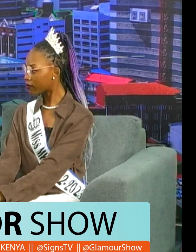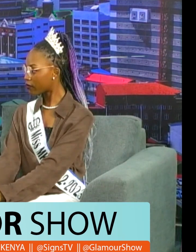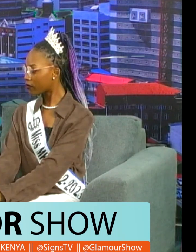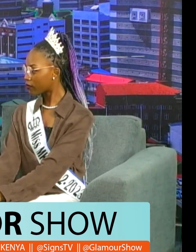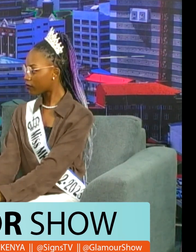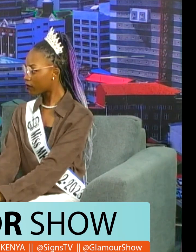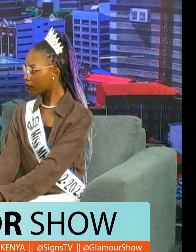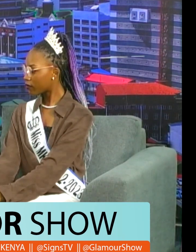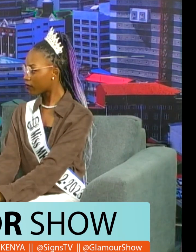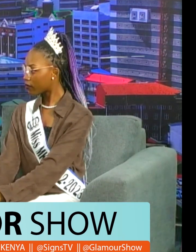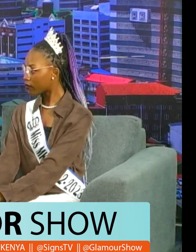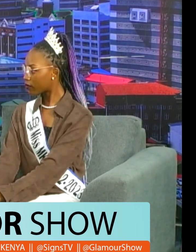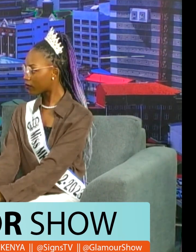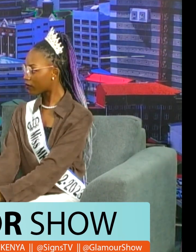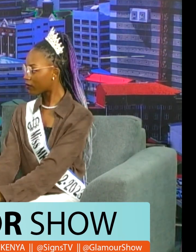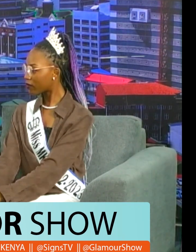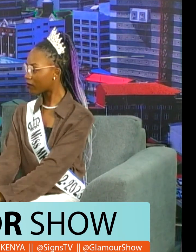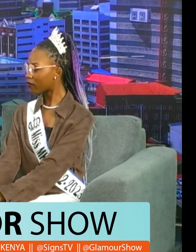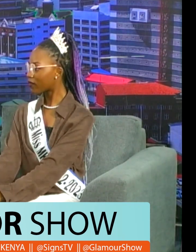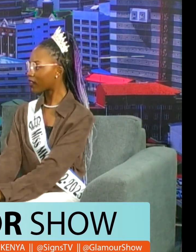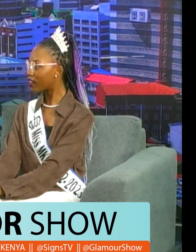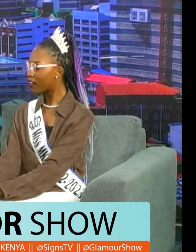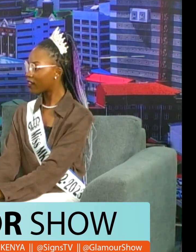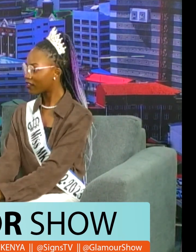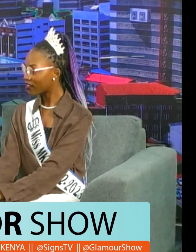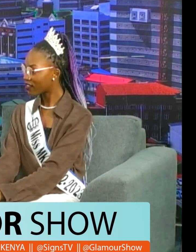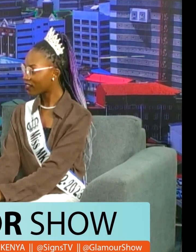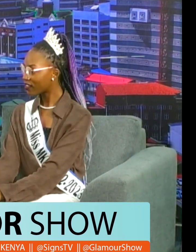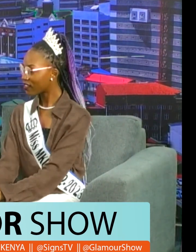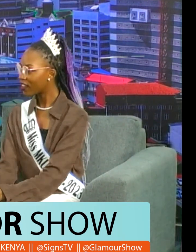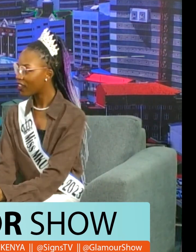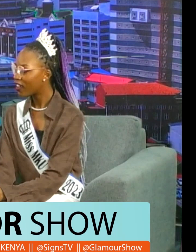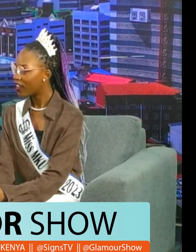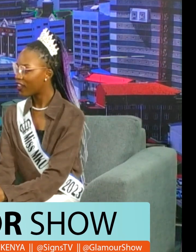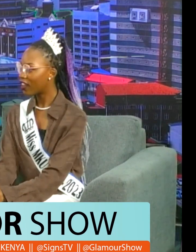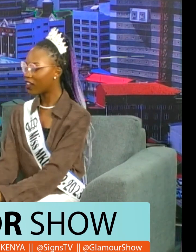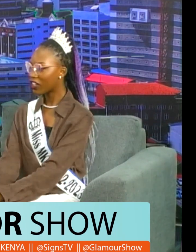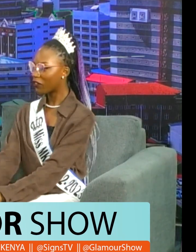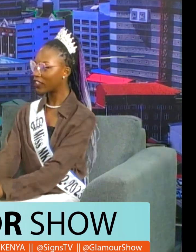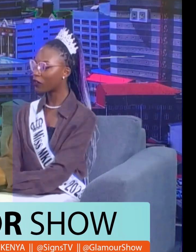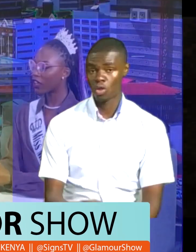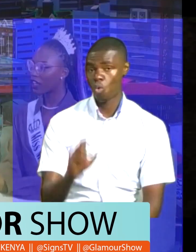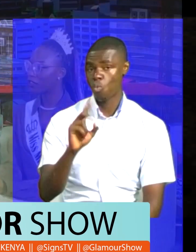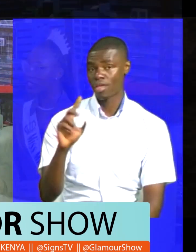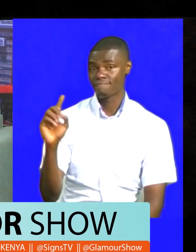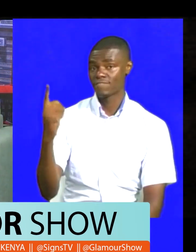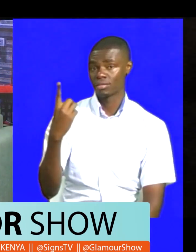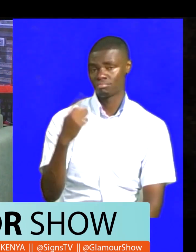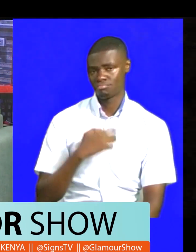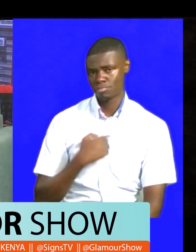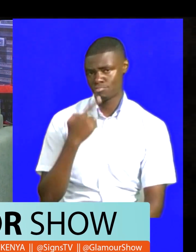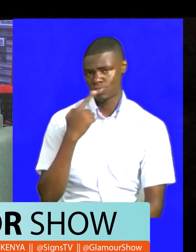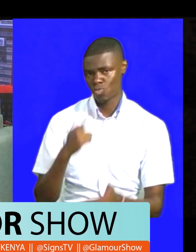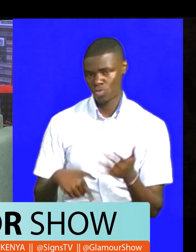how do you become a winner in all these titles, and how do you learn about them? Okay, first of all, I could say